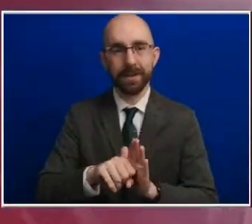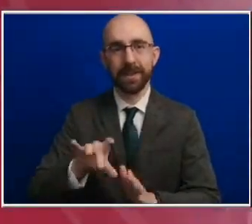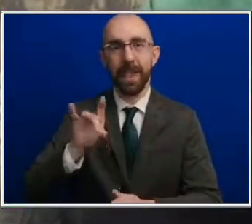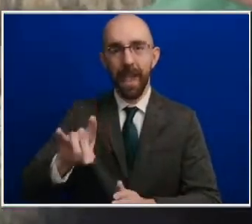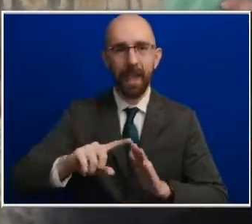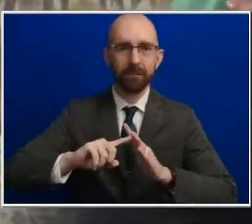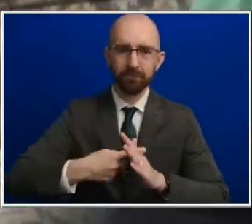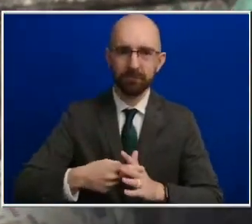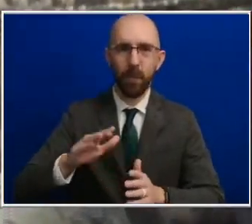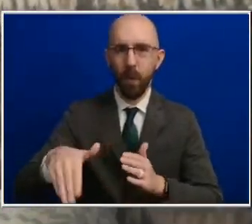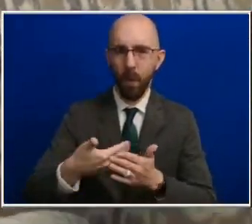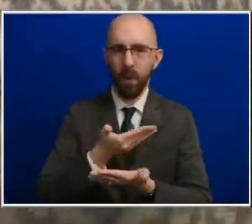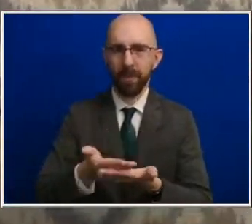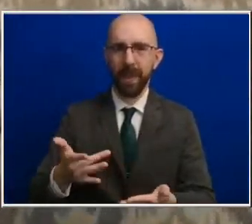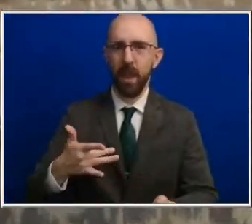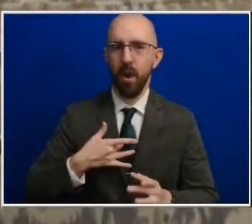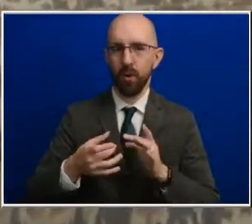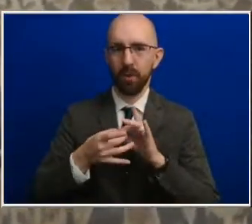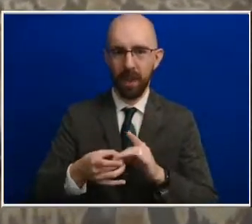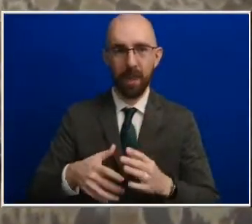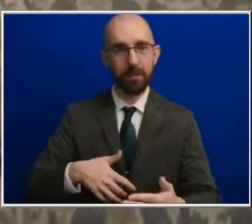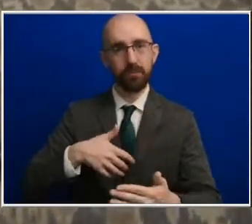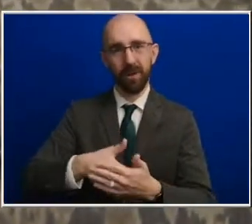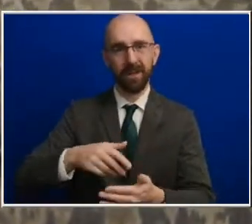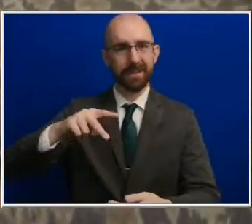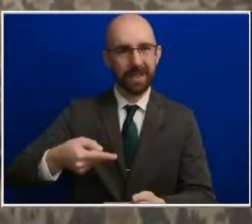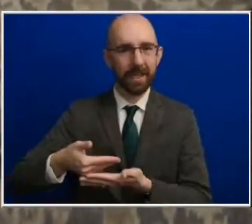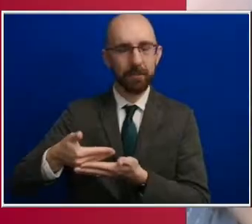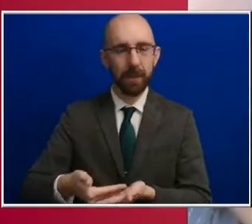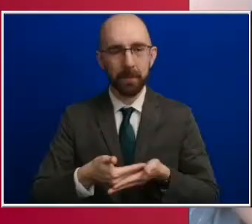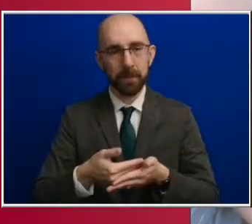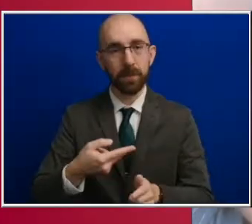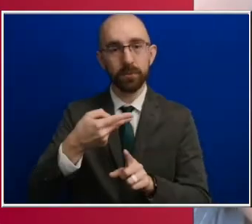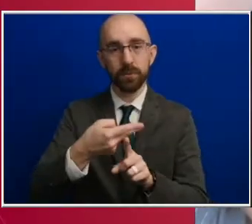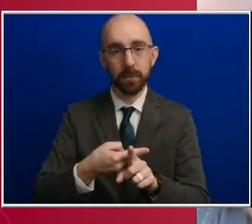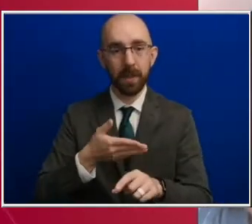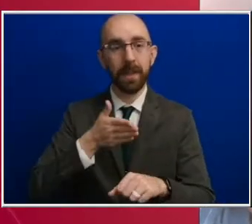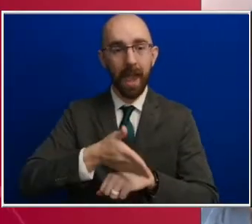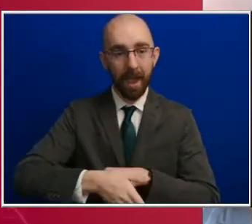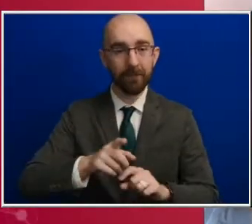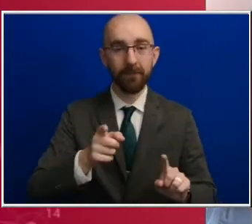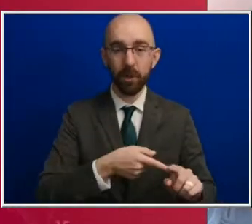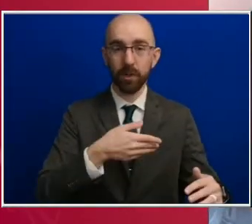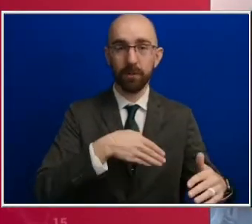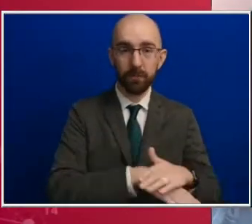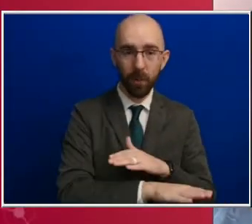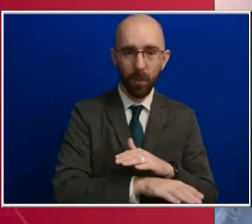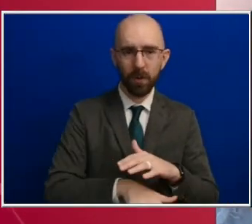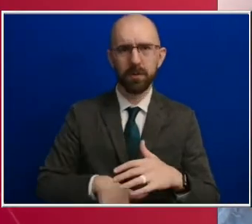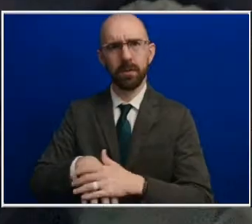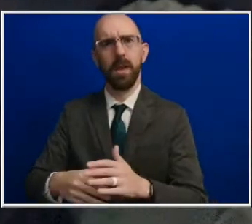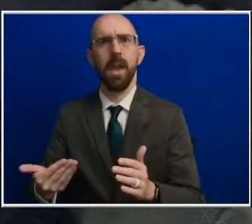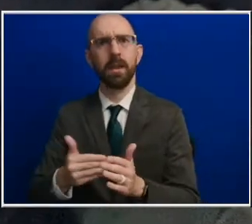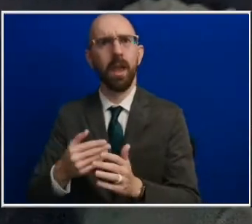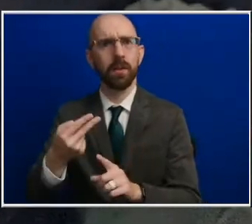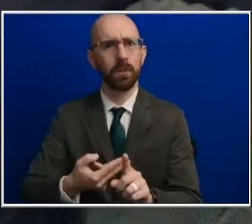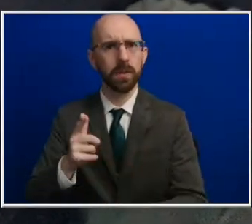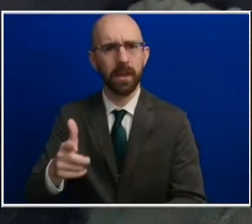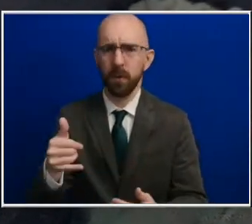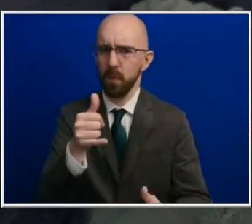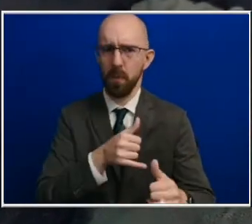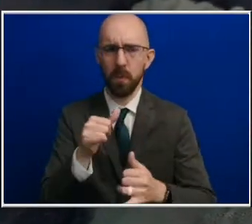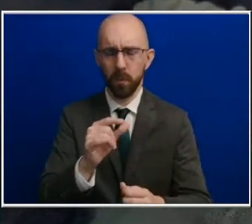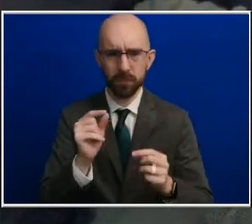Things Hard. Pregnant with her second baby 2 months after giving birth to her first was a big surprise. But the biggest stunner,